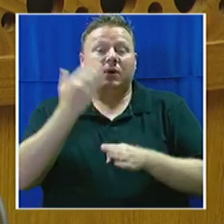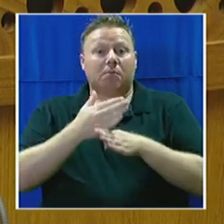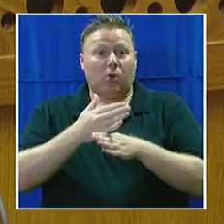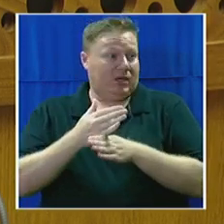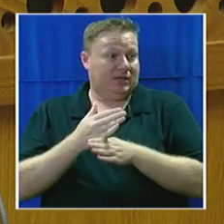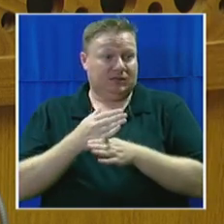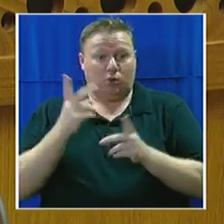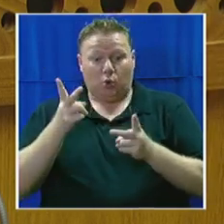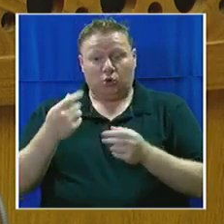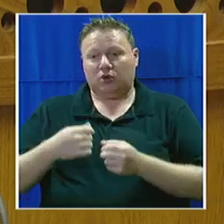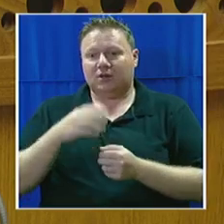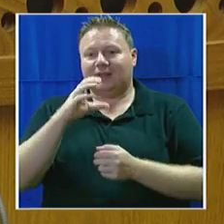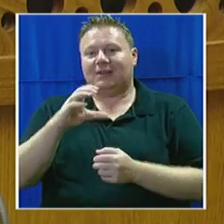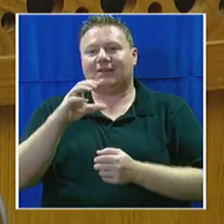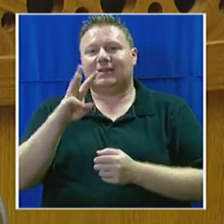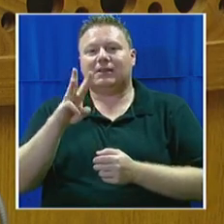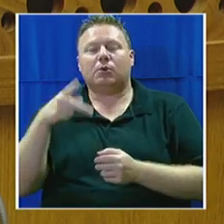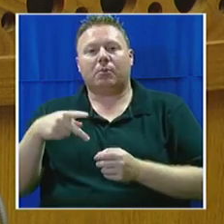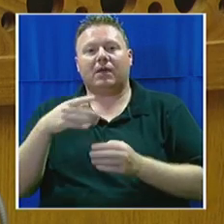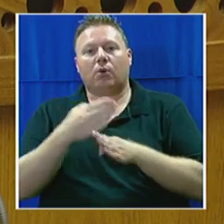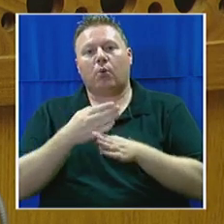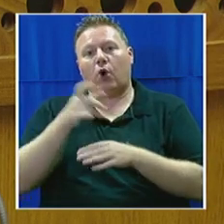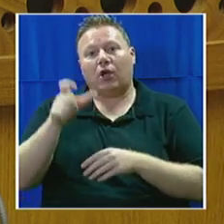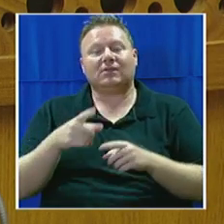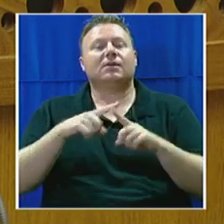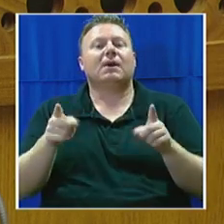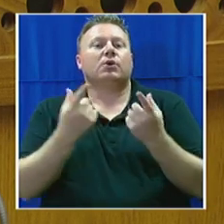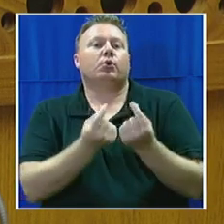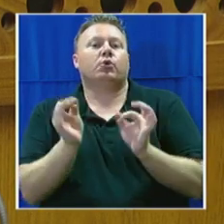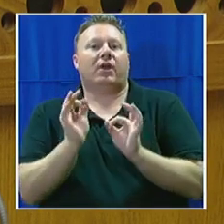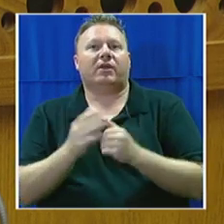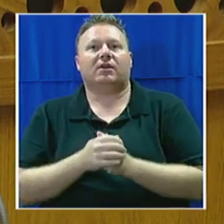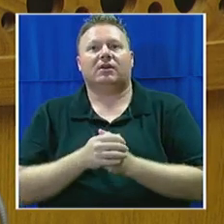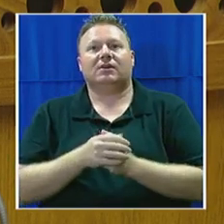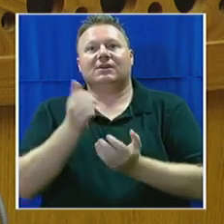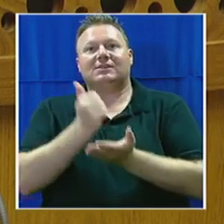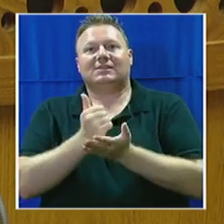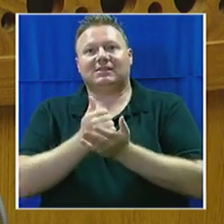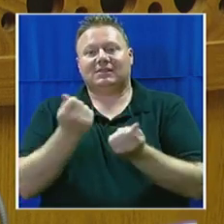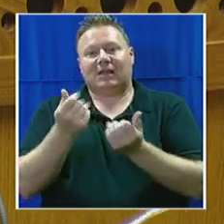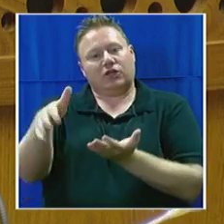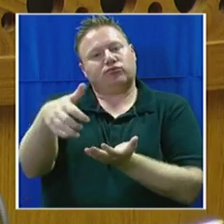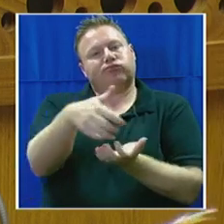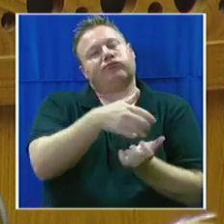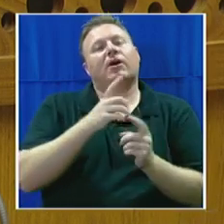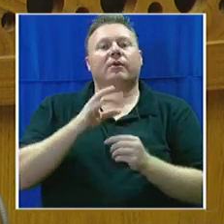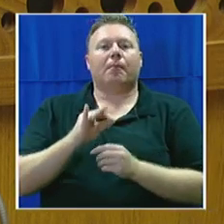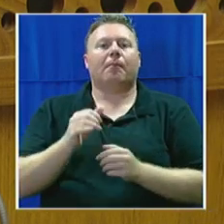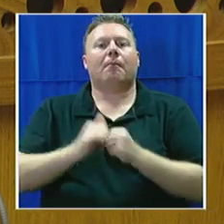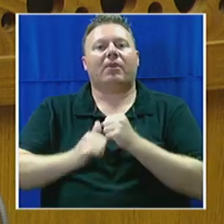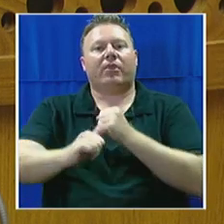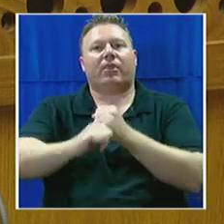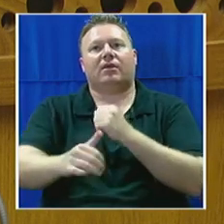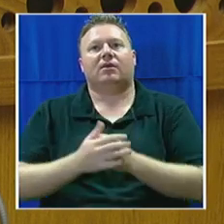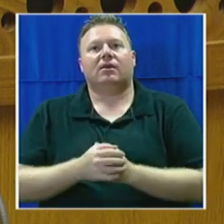every month as CWP workers, but they do nothing. They just sit and collect cash every month. And if you